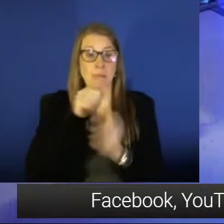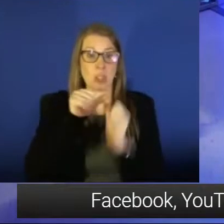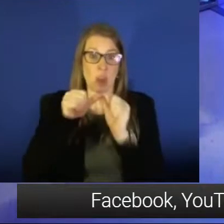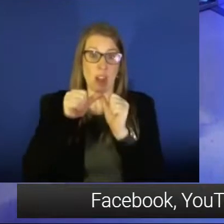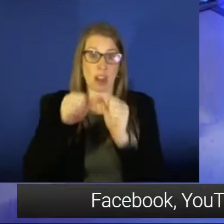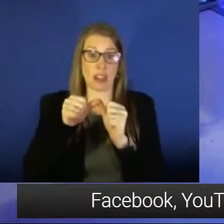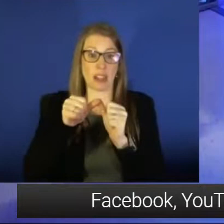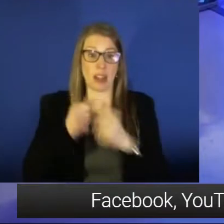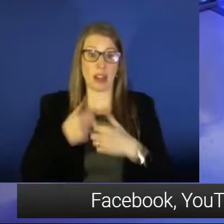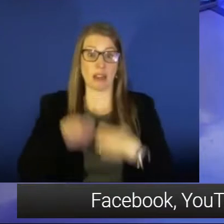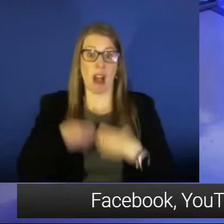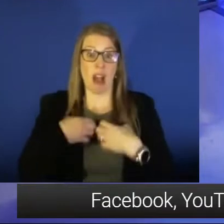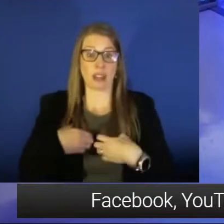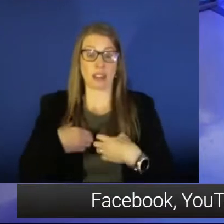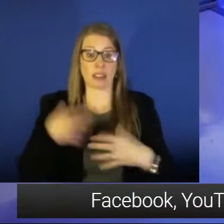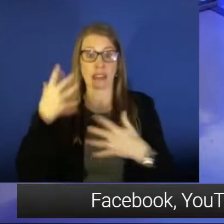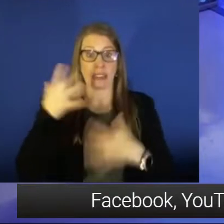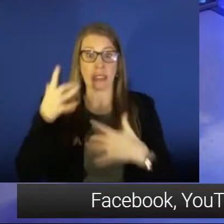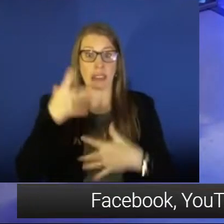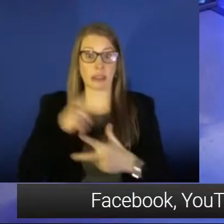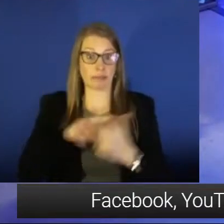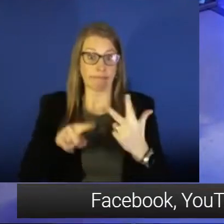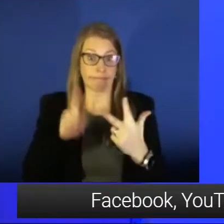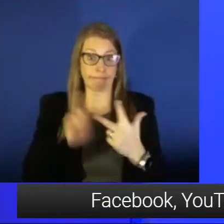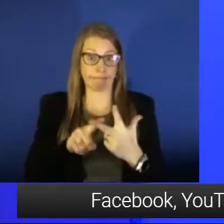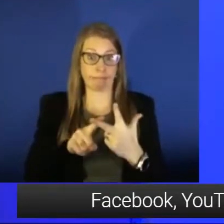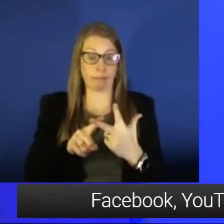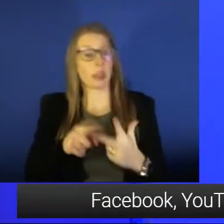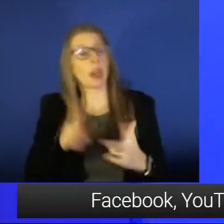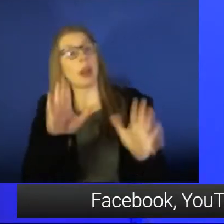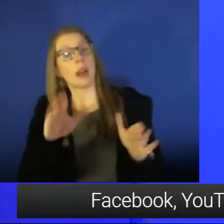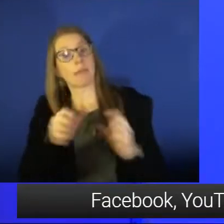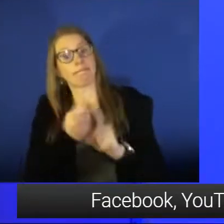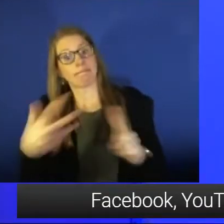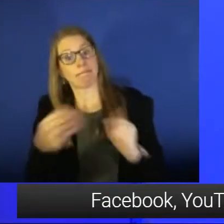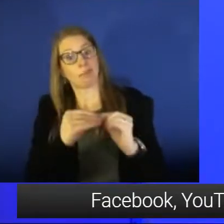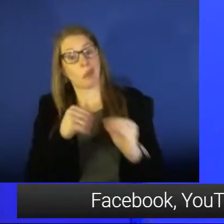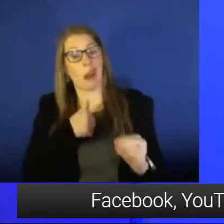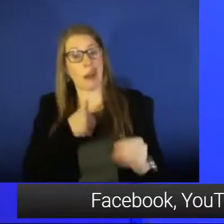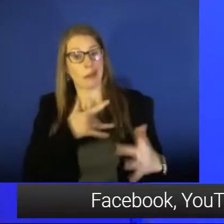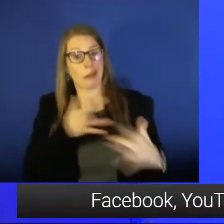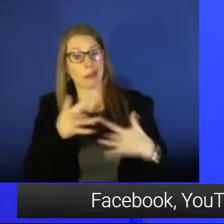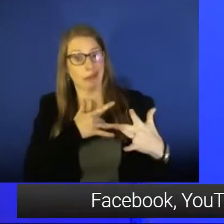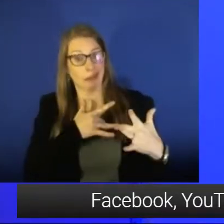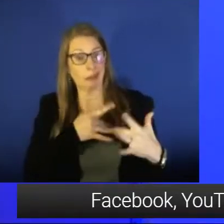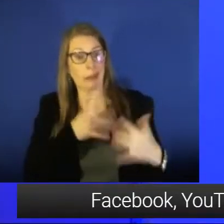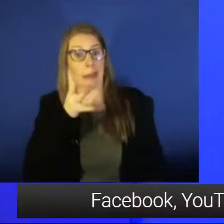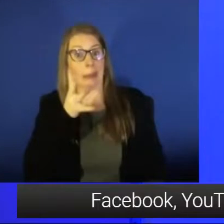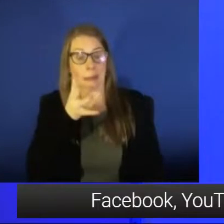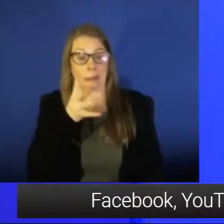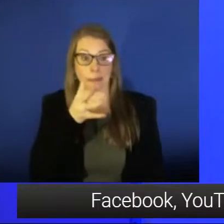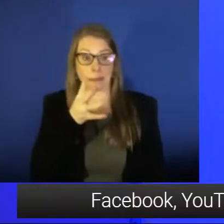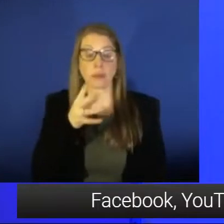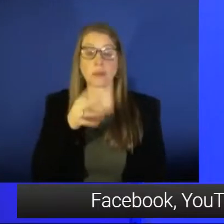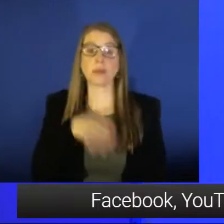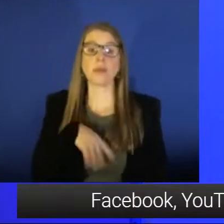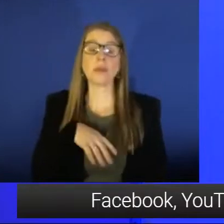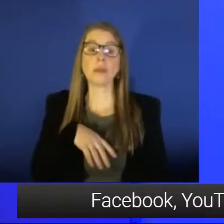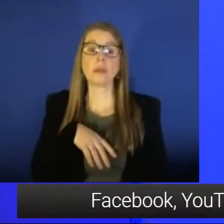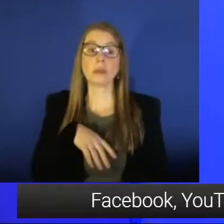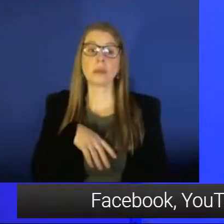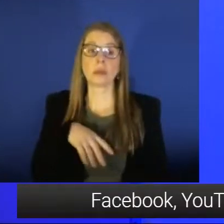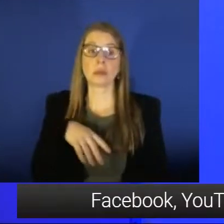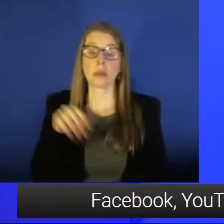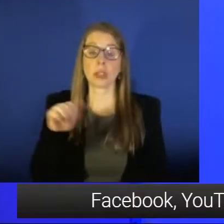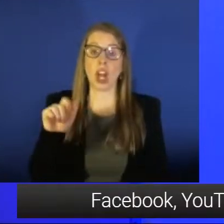You're a concerned mom. I'm a concerned mom. Okay, so I mean, asthma. There's an irritant form and there's an allergic form, and he's talking about the allergic